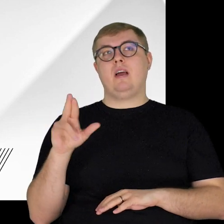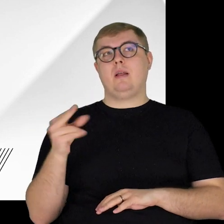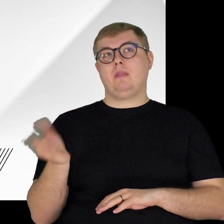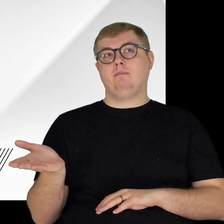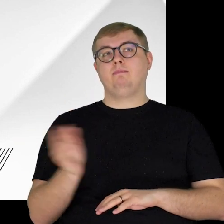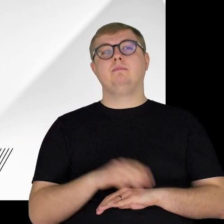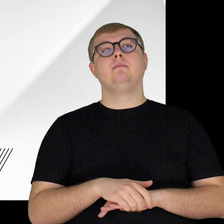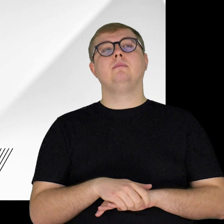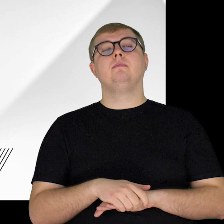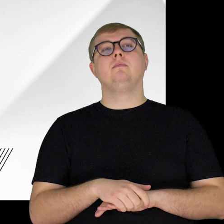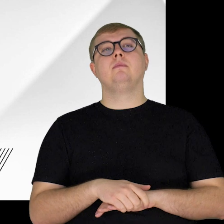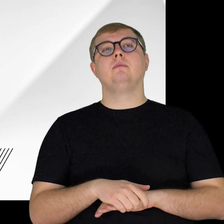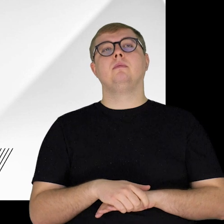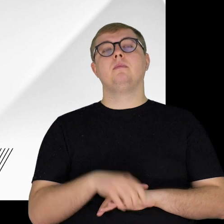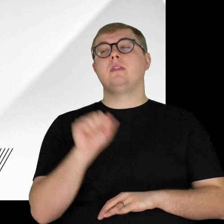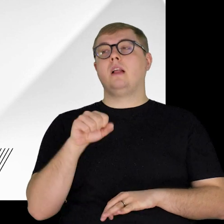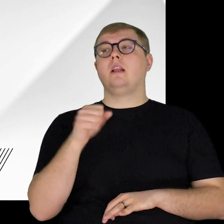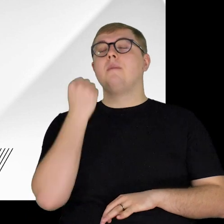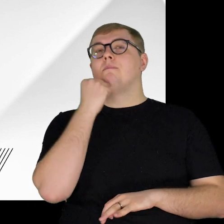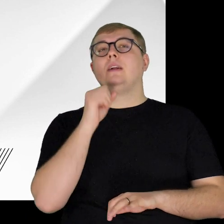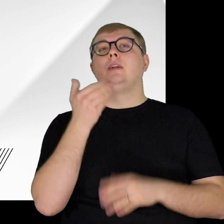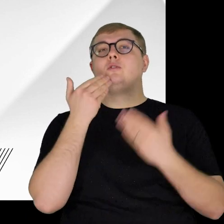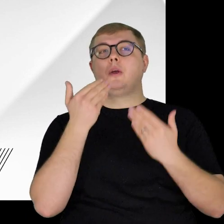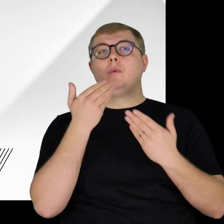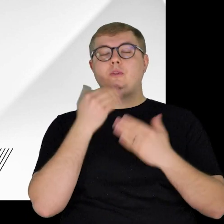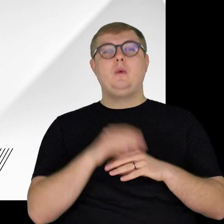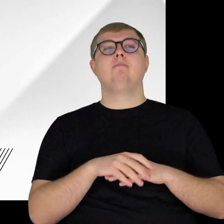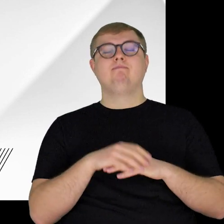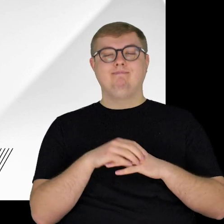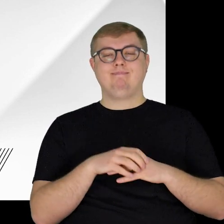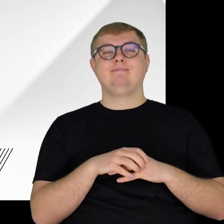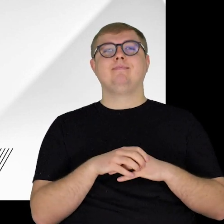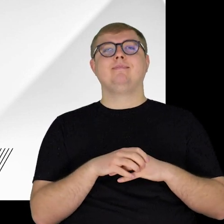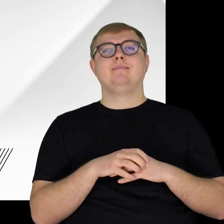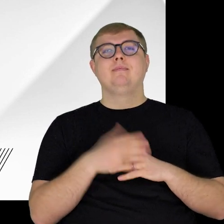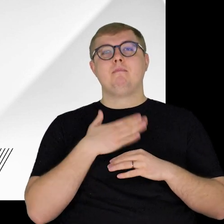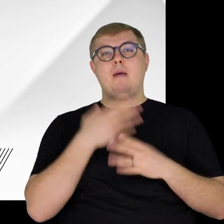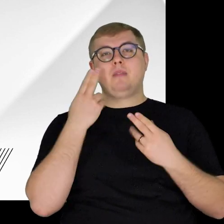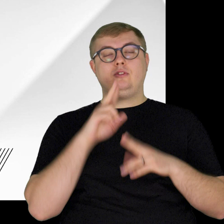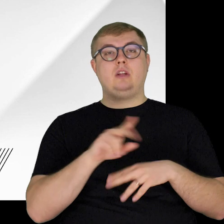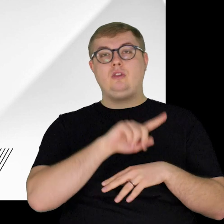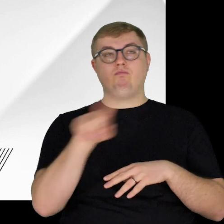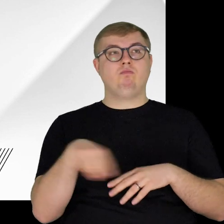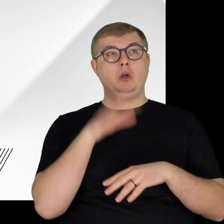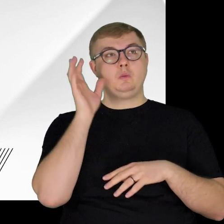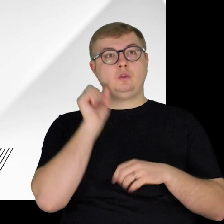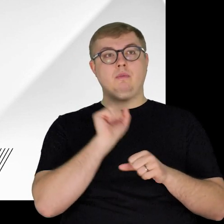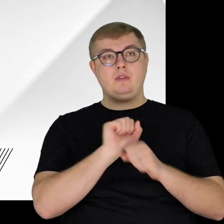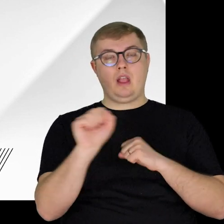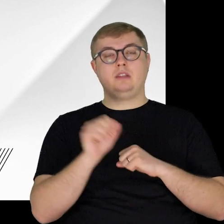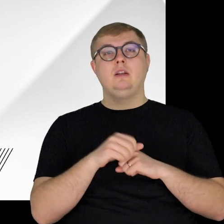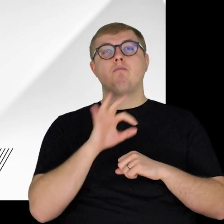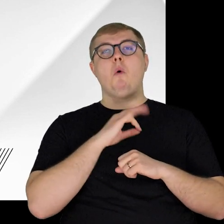Yeah, so thanks a lot from my side. I hope you can hear me okay, despite my voice.